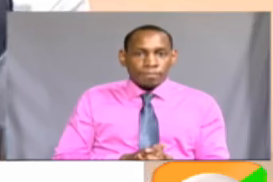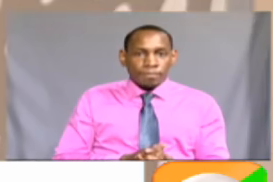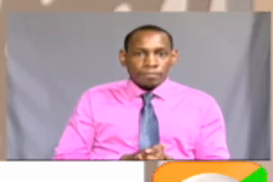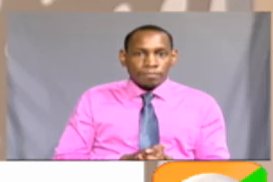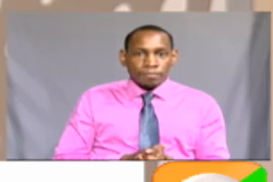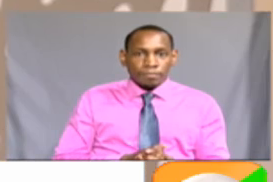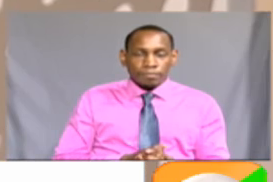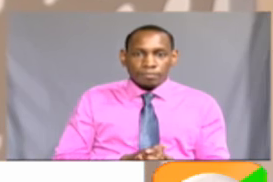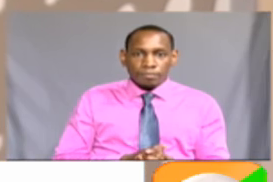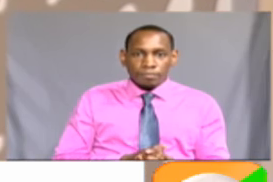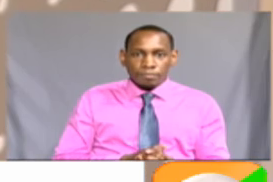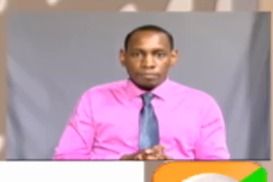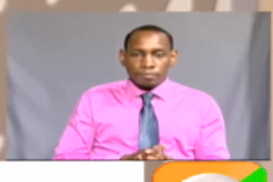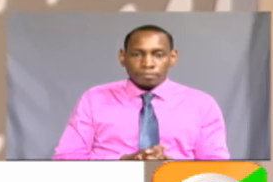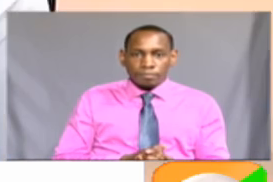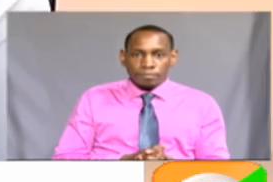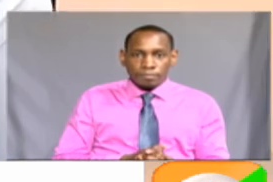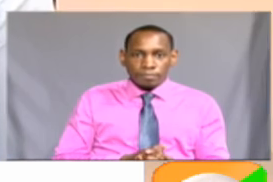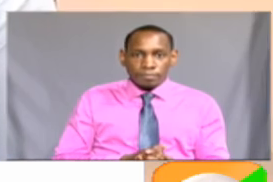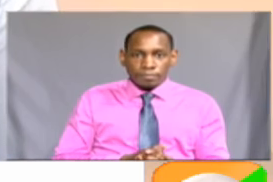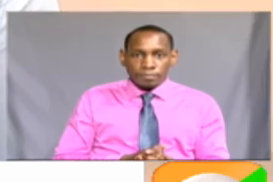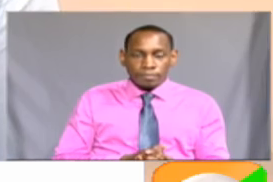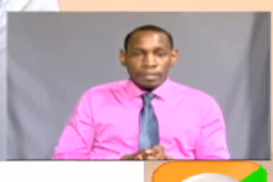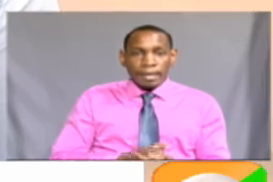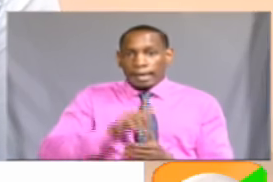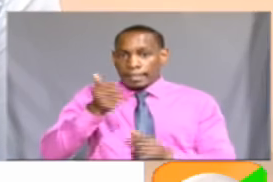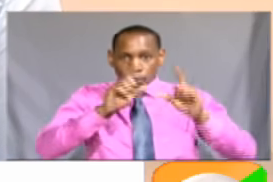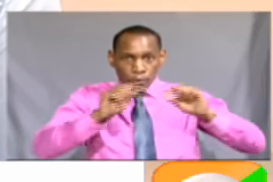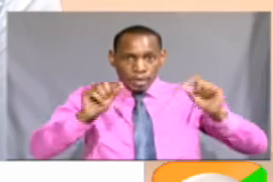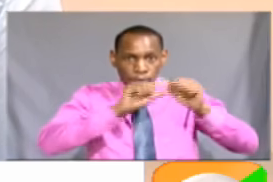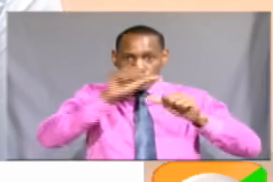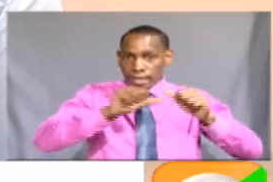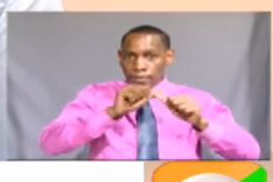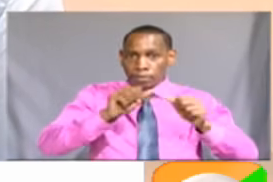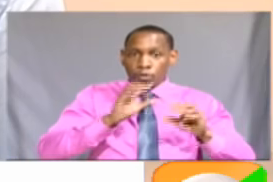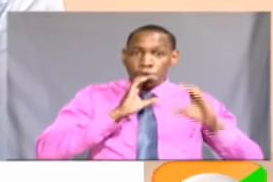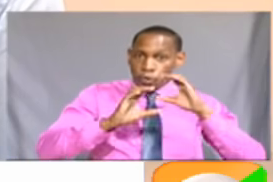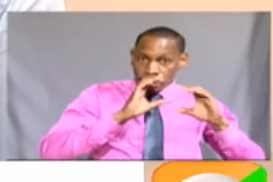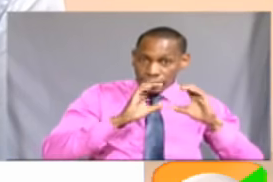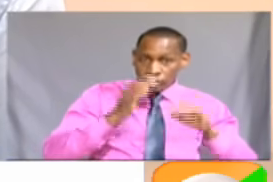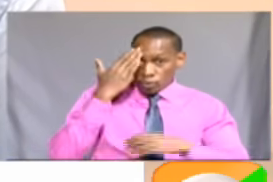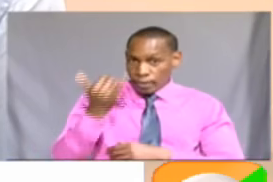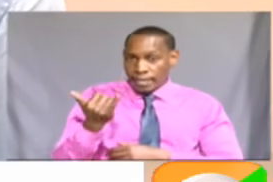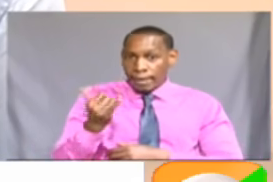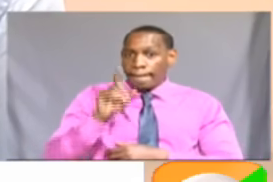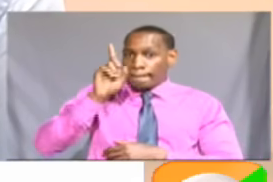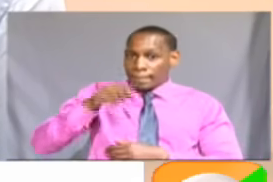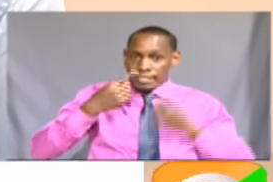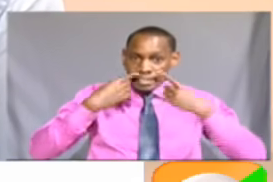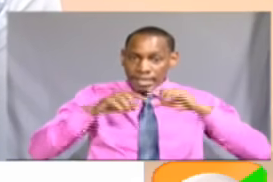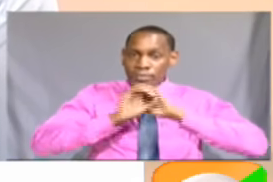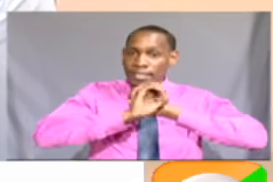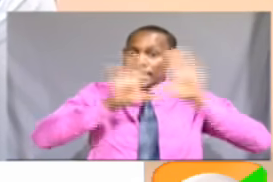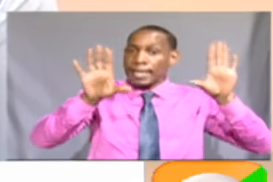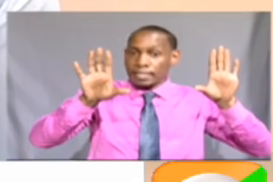it comes to the issue of tea. But let me go back to the point on communications. Yeah. Because it must come out very,